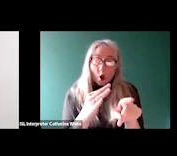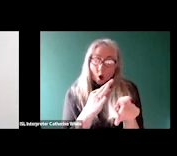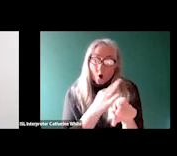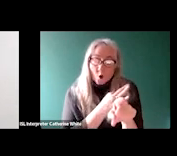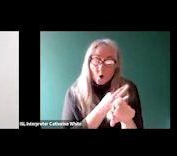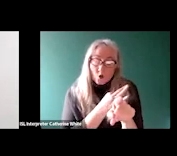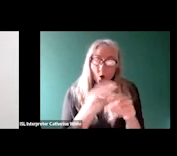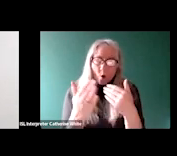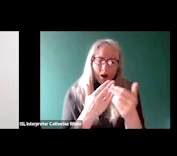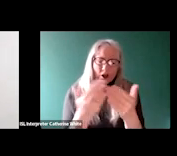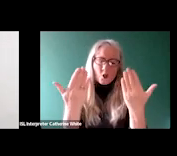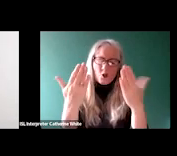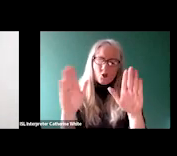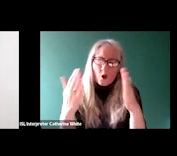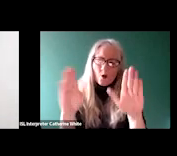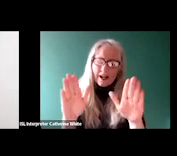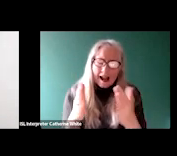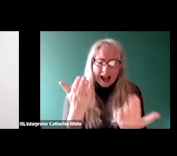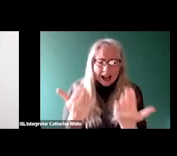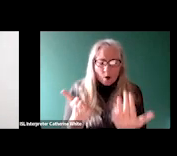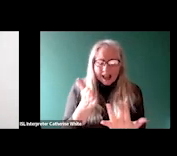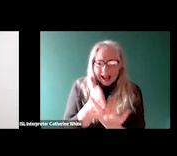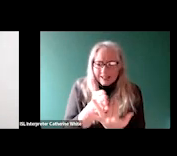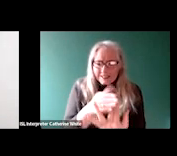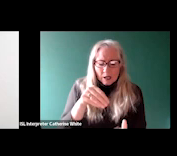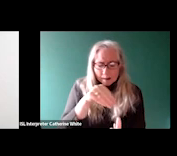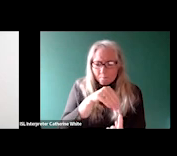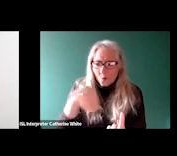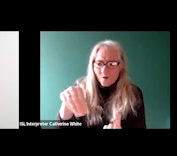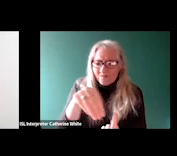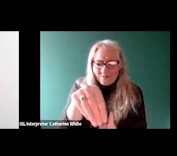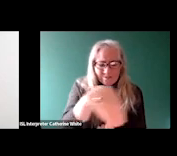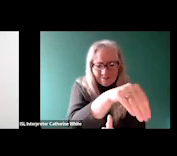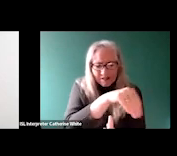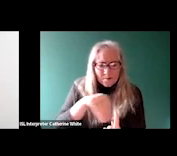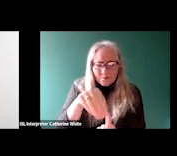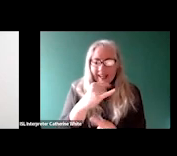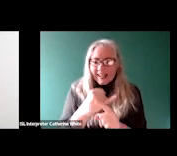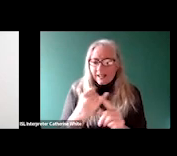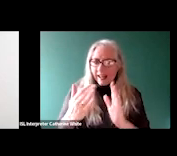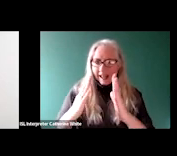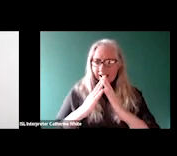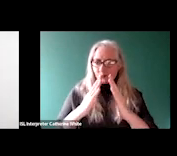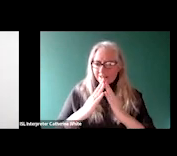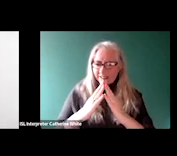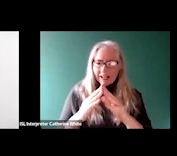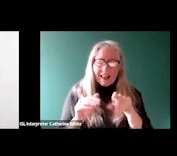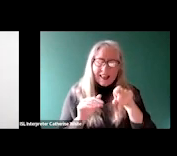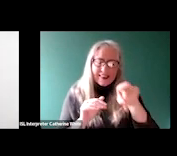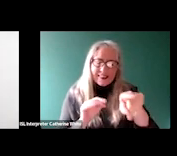it illustrates in terms of access and moving to these key spaces within an accommodation. But that's the kind